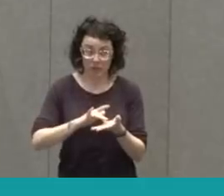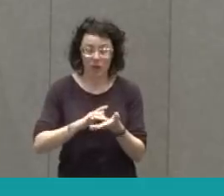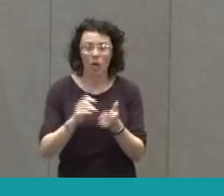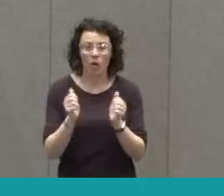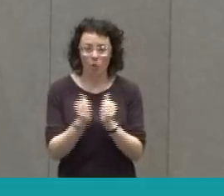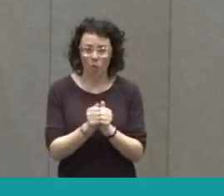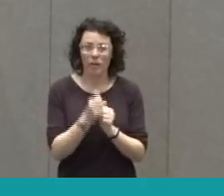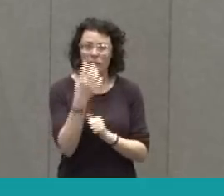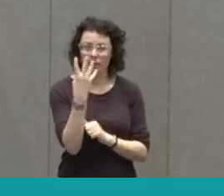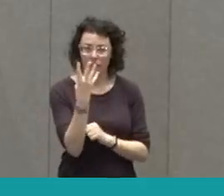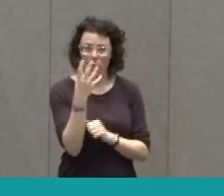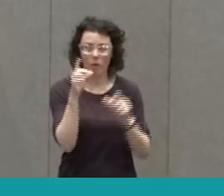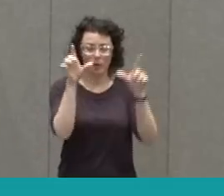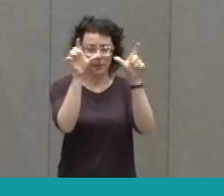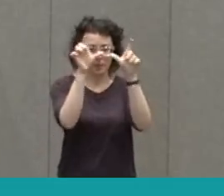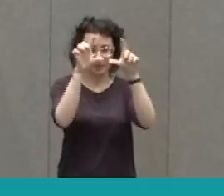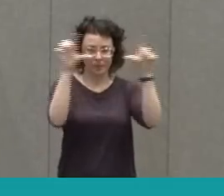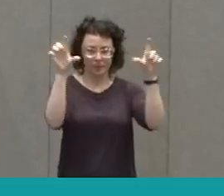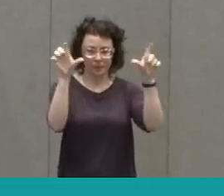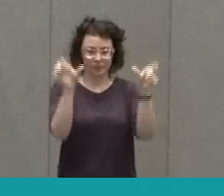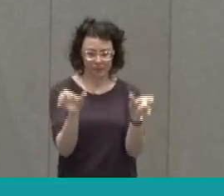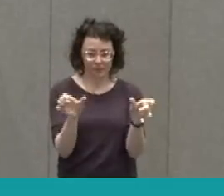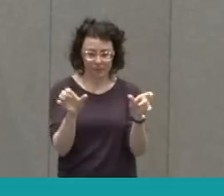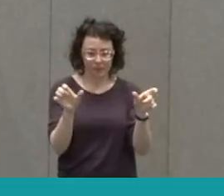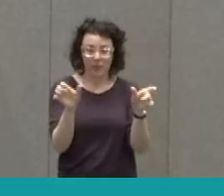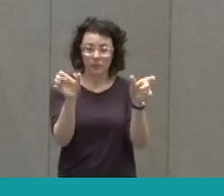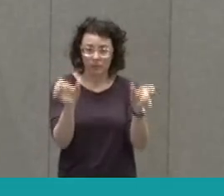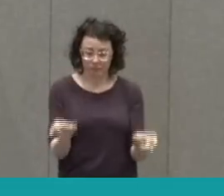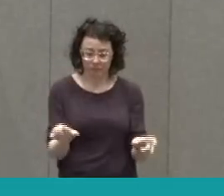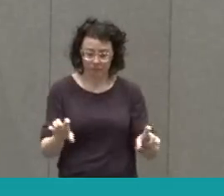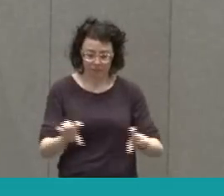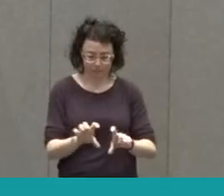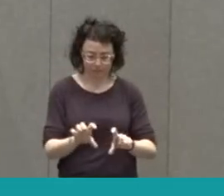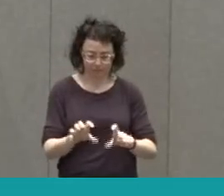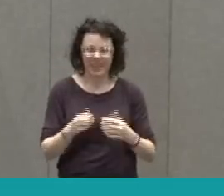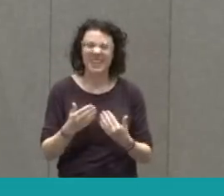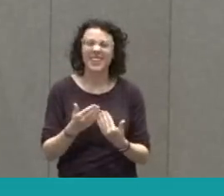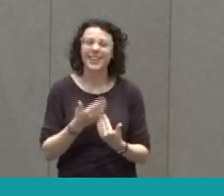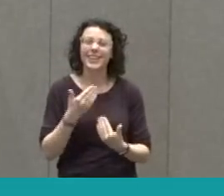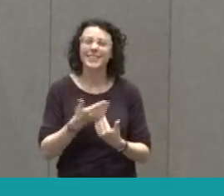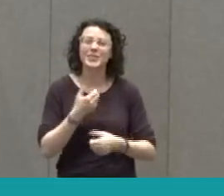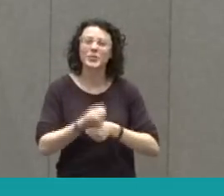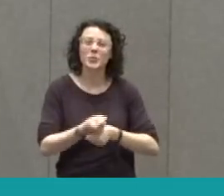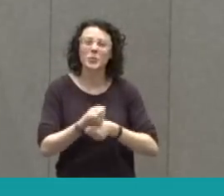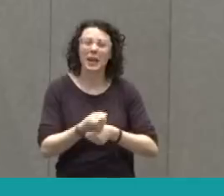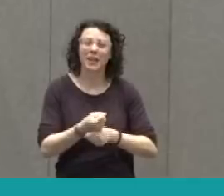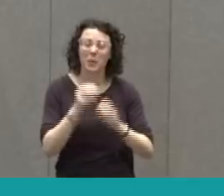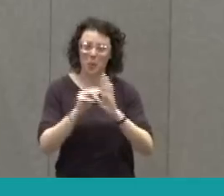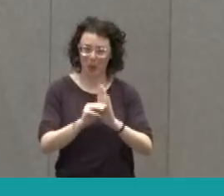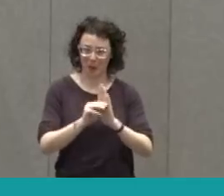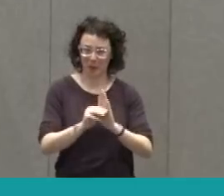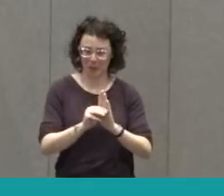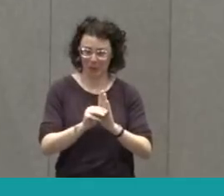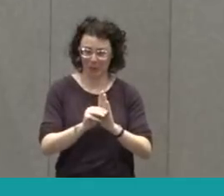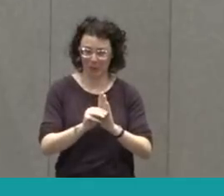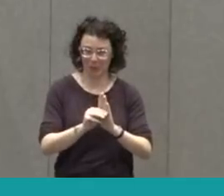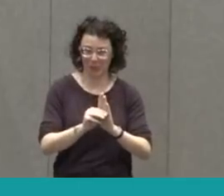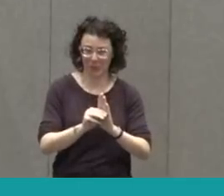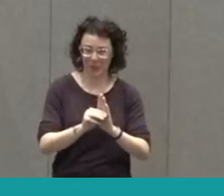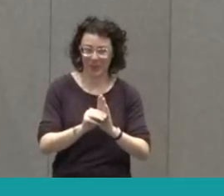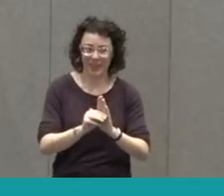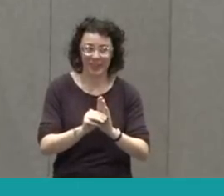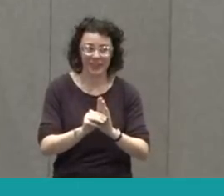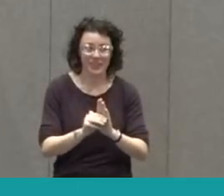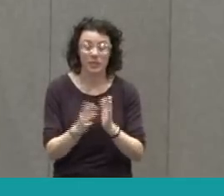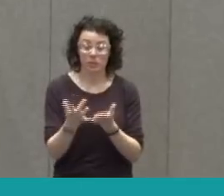you can make an easy to do yourself Frayer model template. So we have here equivalent